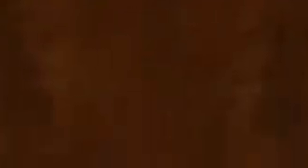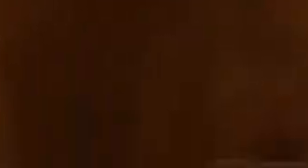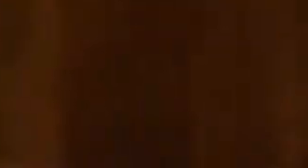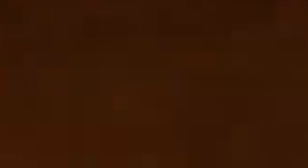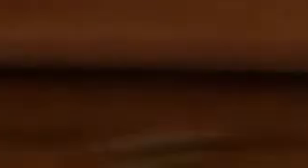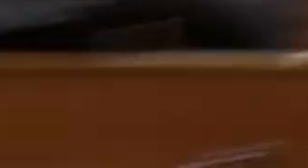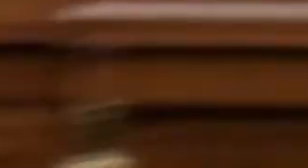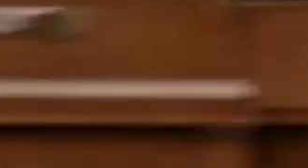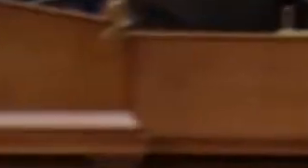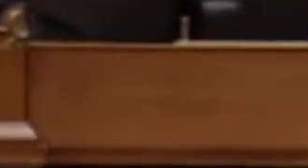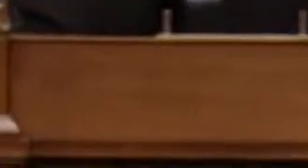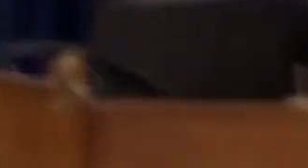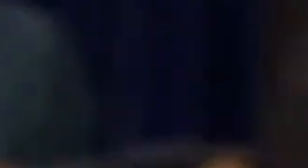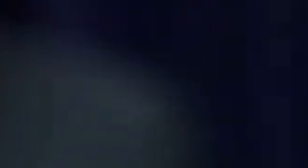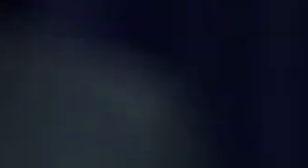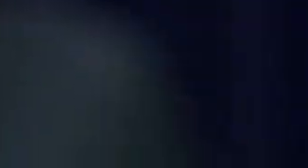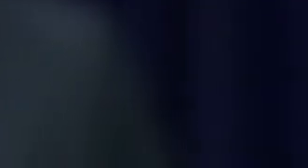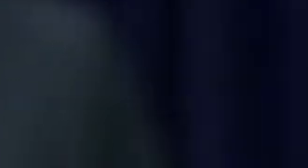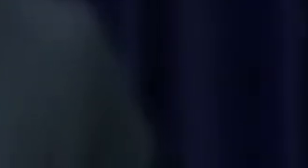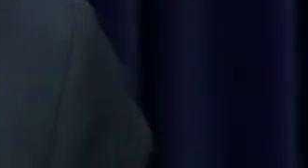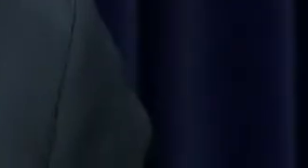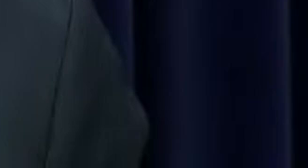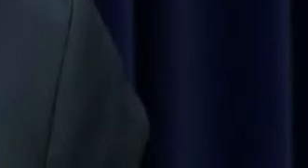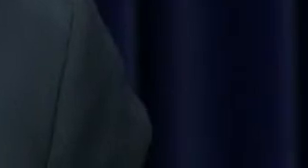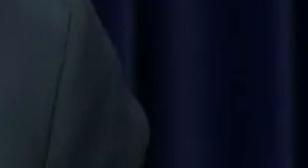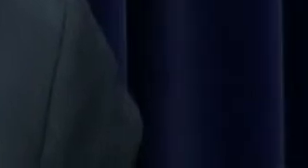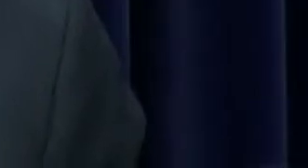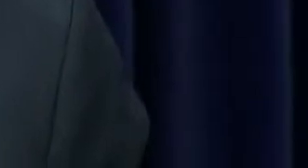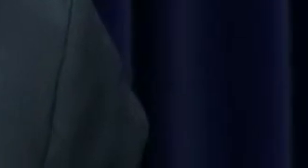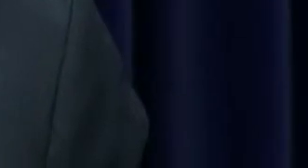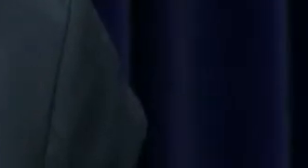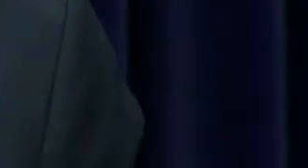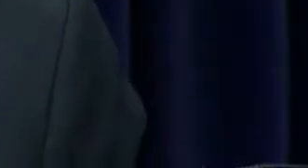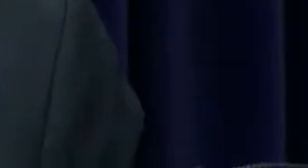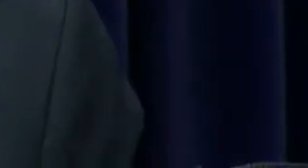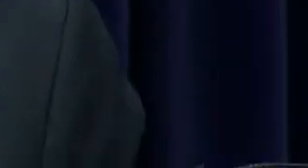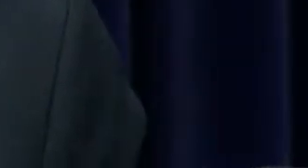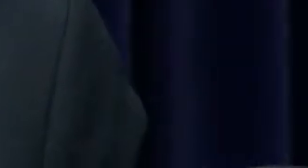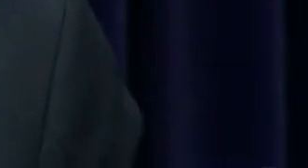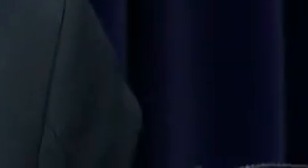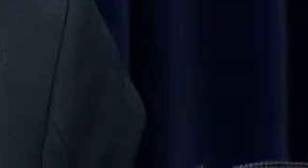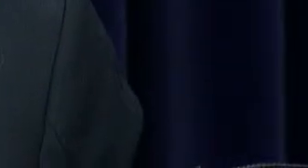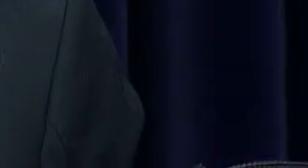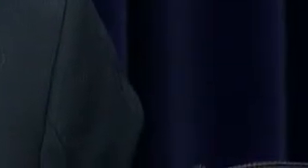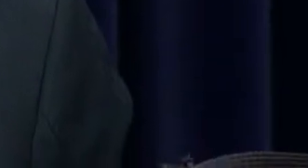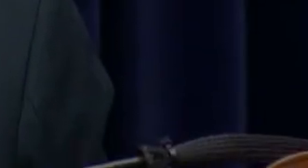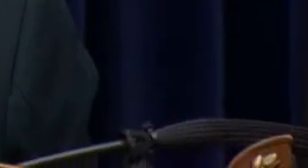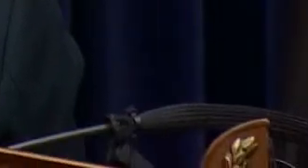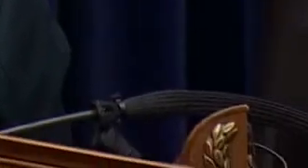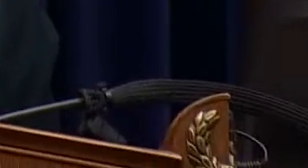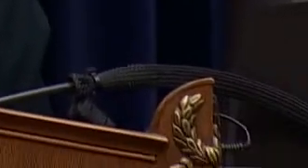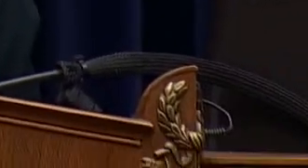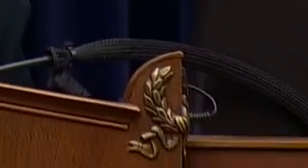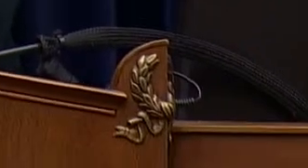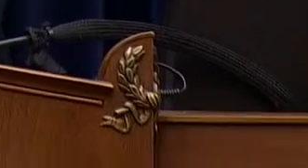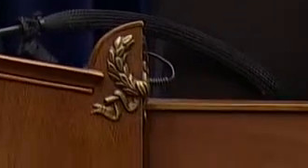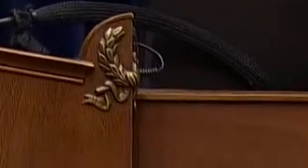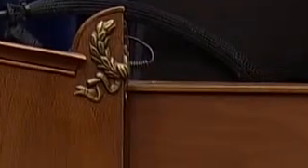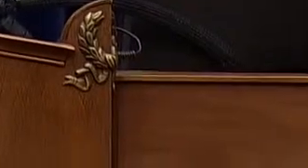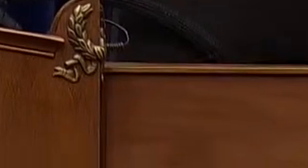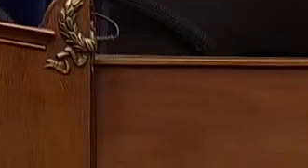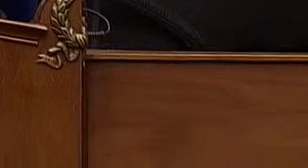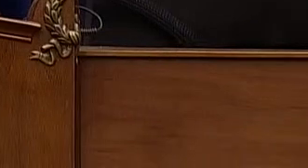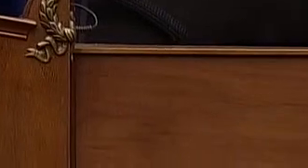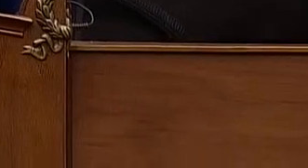and meetings-based economy. We have proven our sound leadership, and there is no reason for